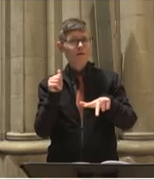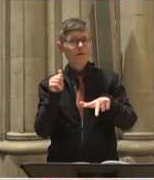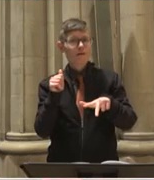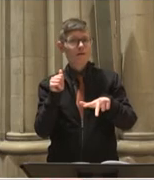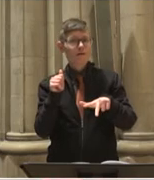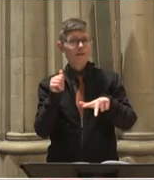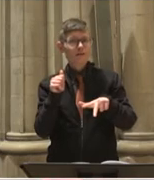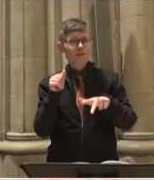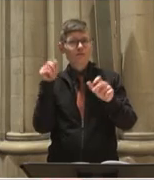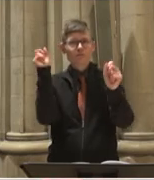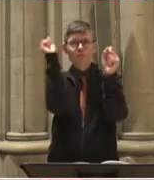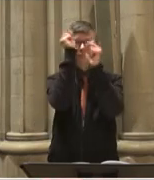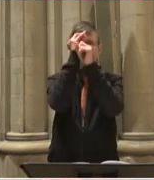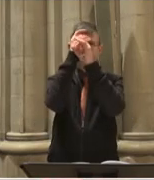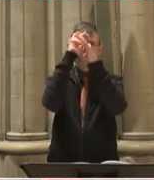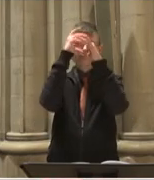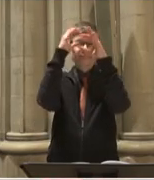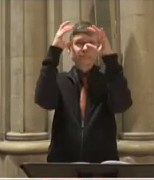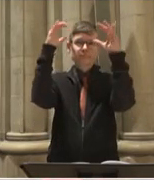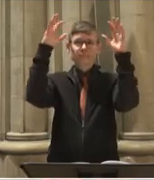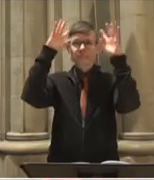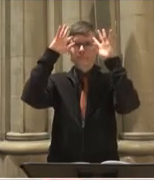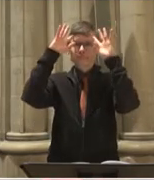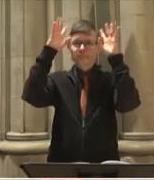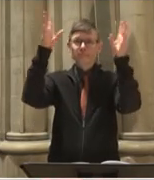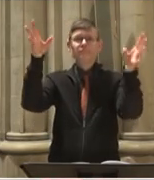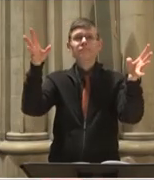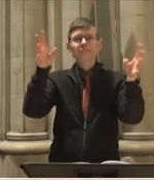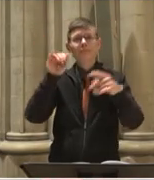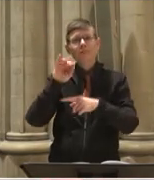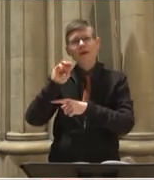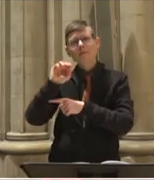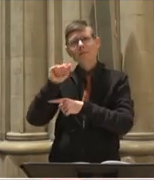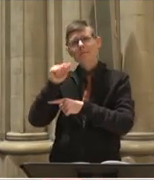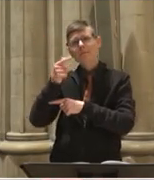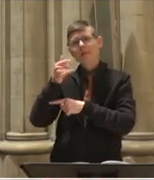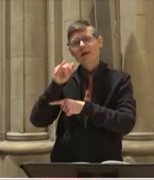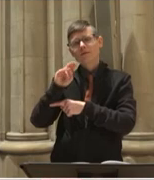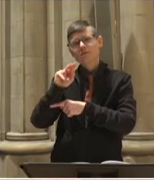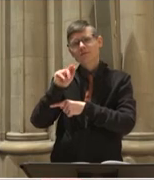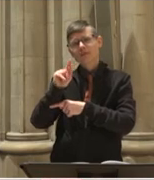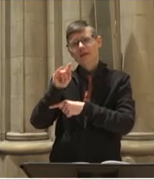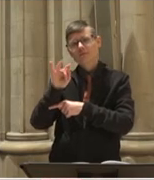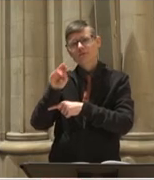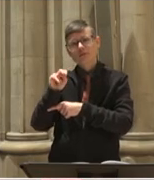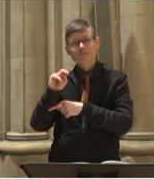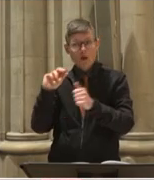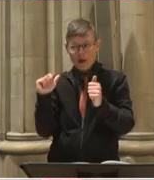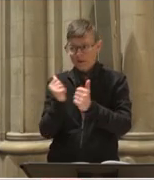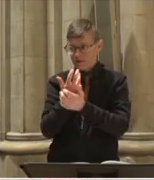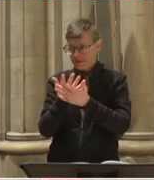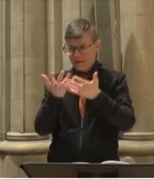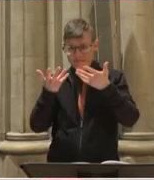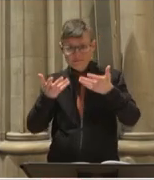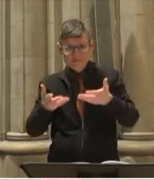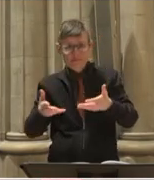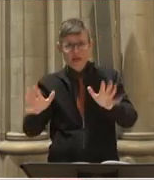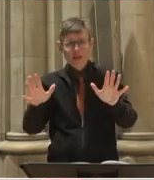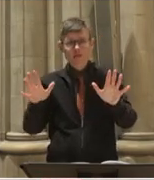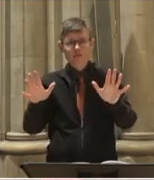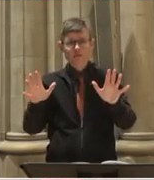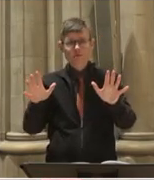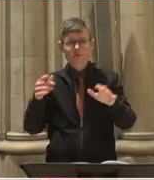a call to our imaginations. When all is said and done, gospel